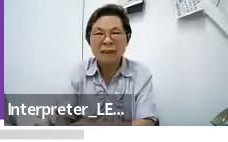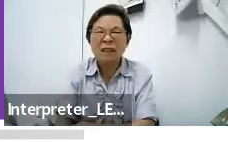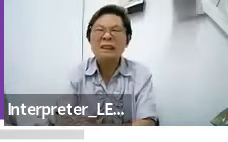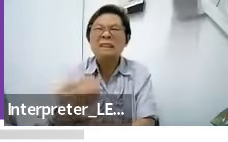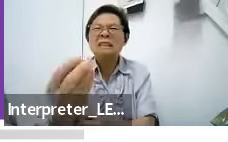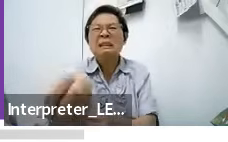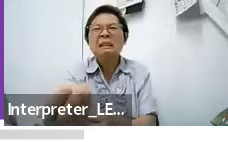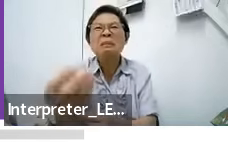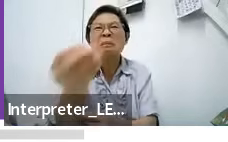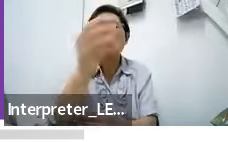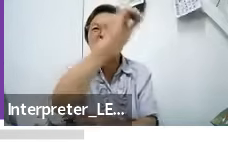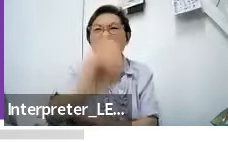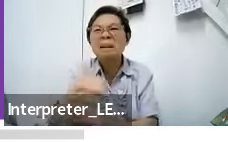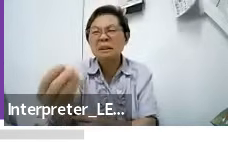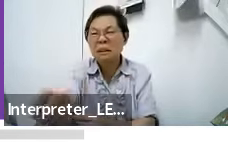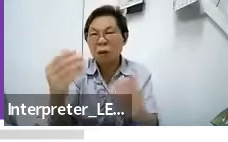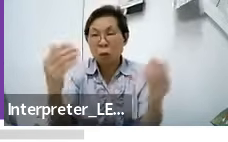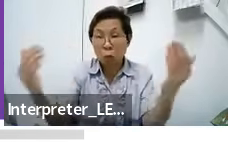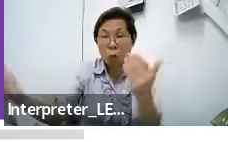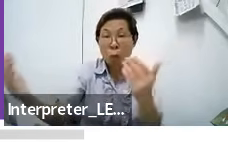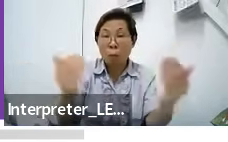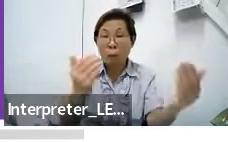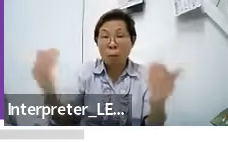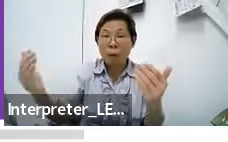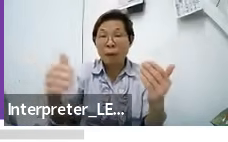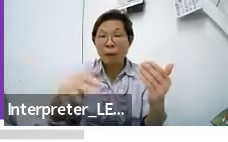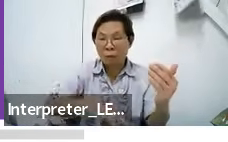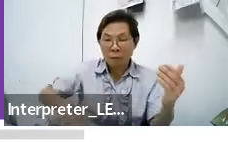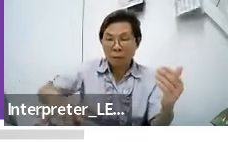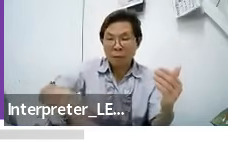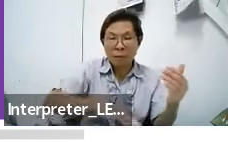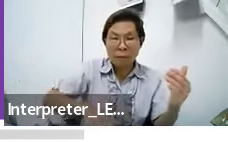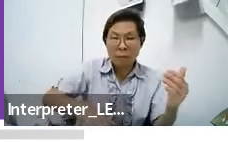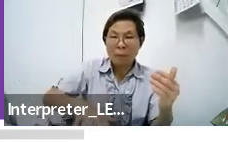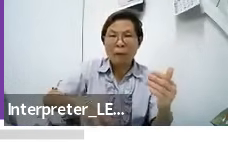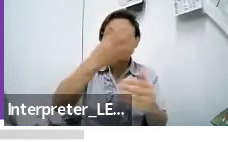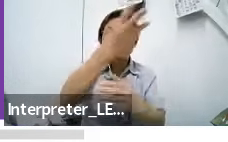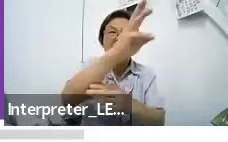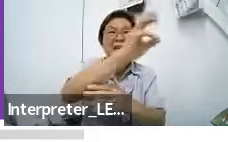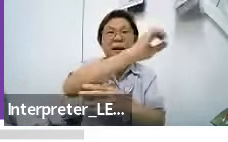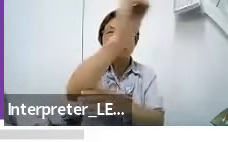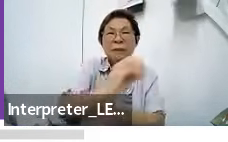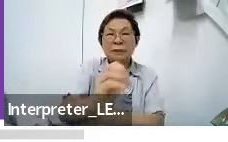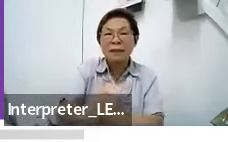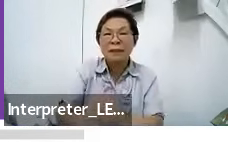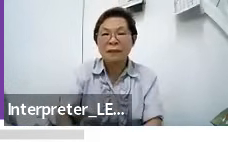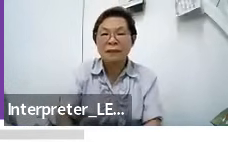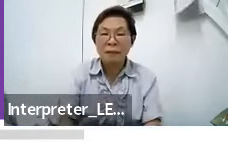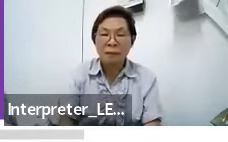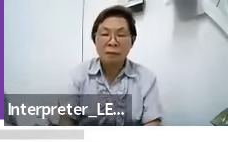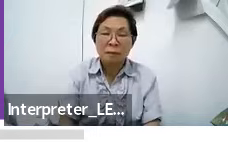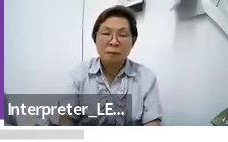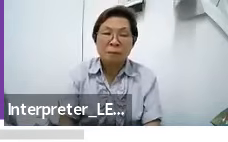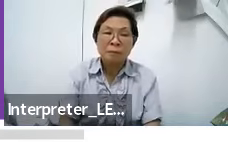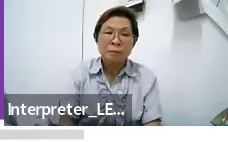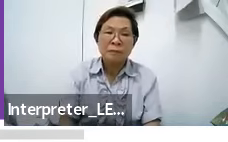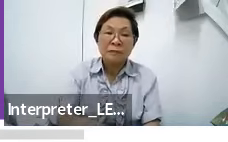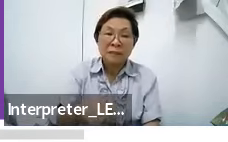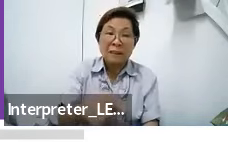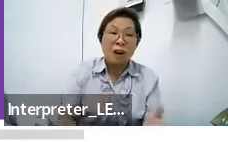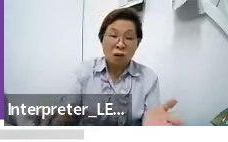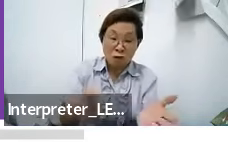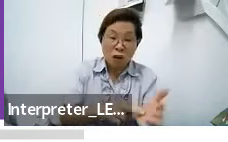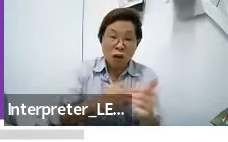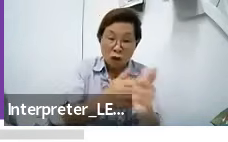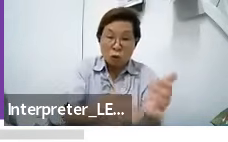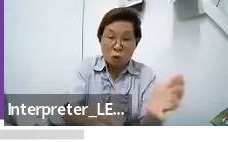low compared to the world estimation of 10 to 16%. So based on this available record, we can